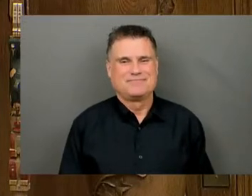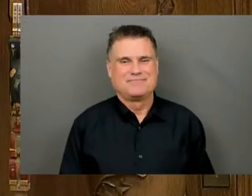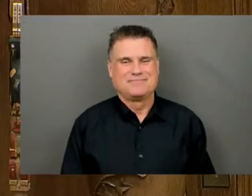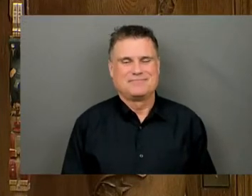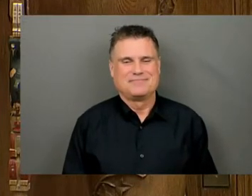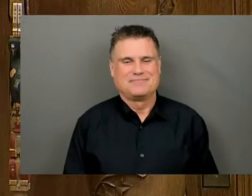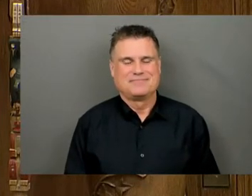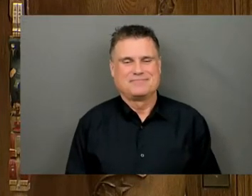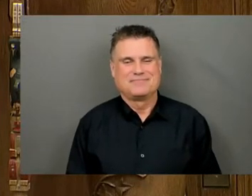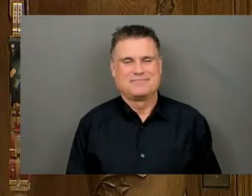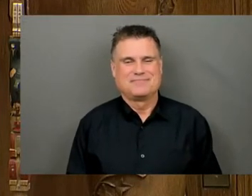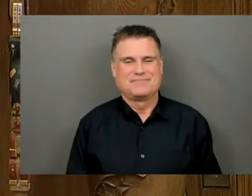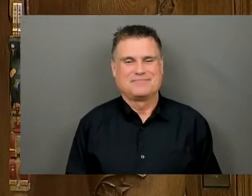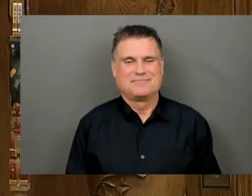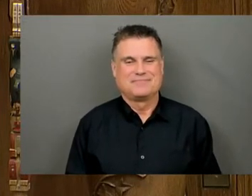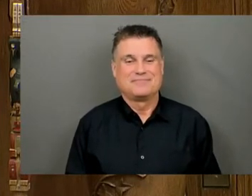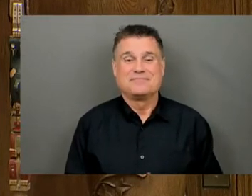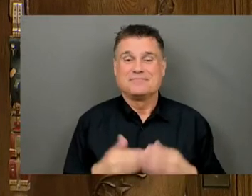Madam Clerk.